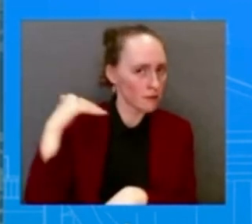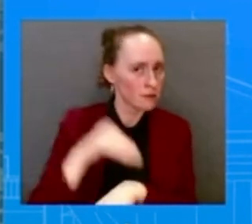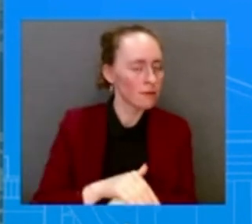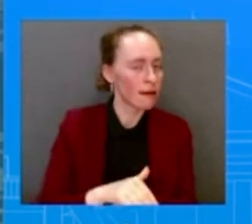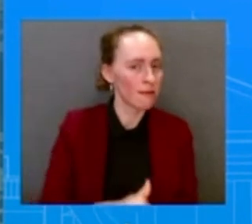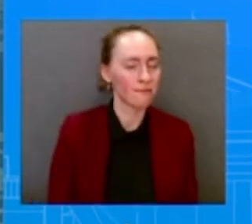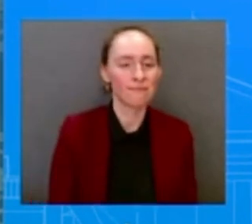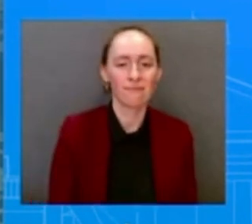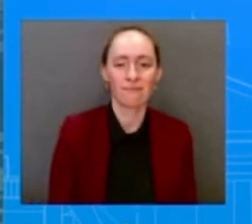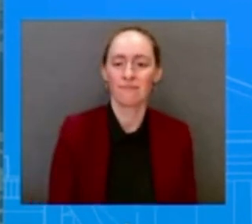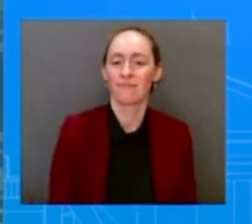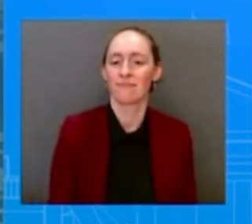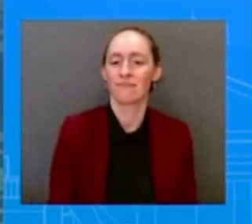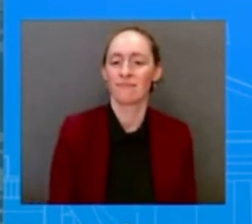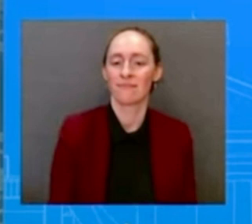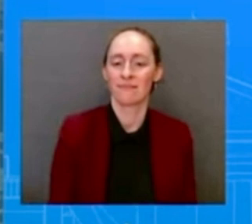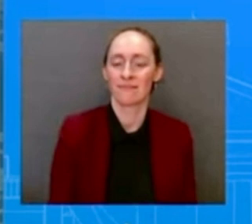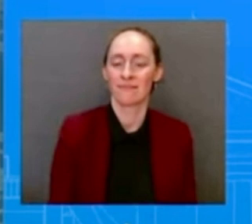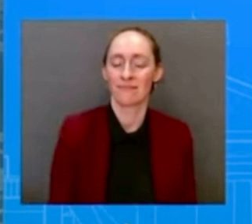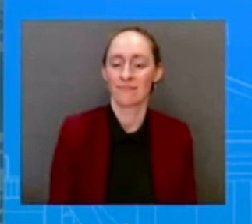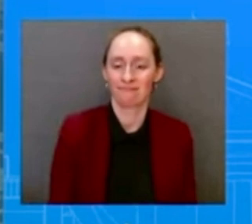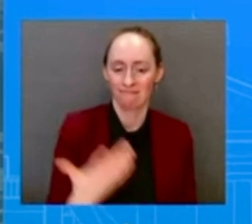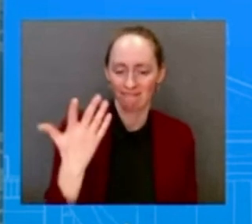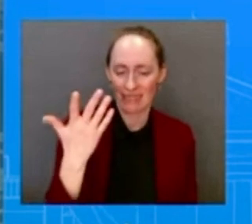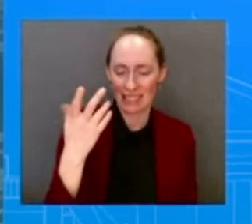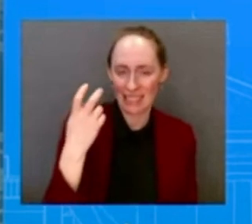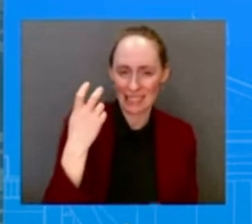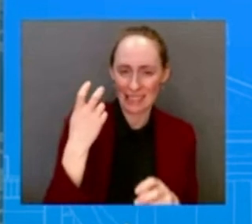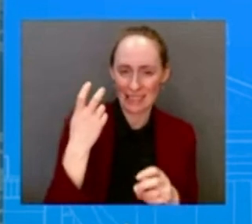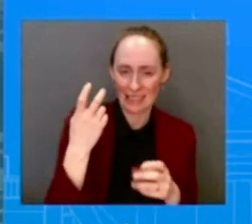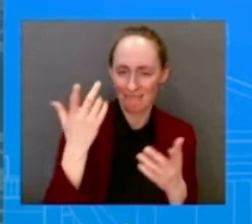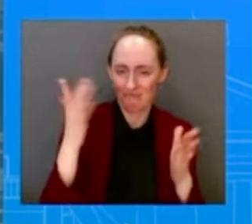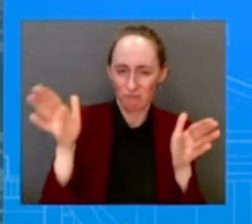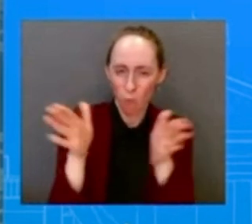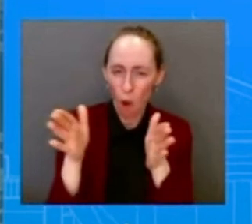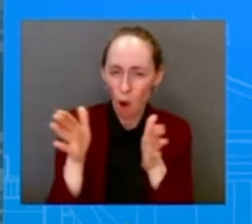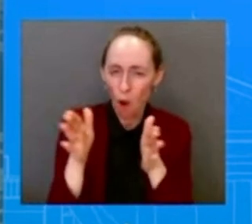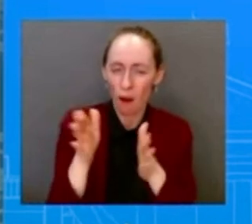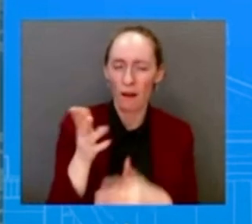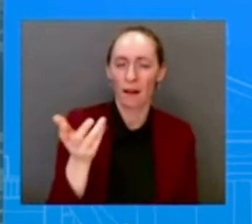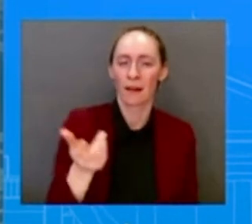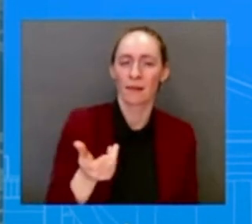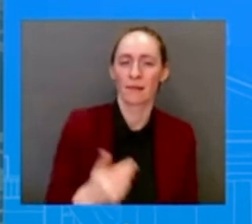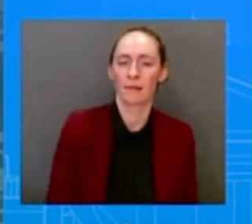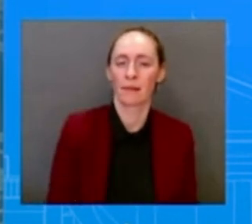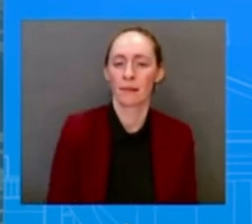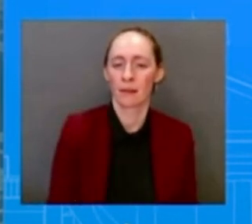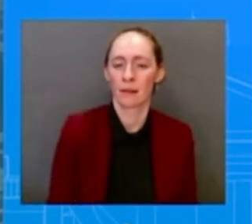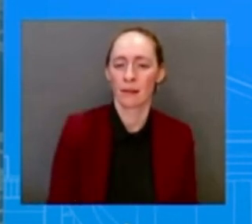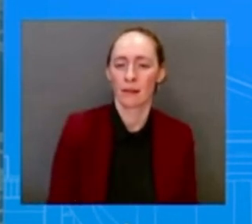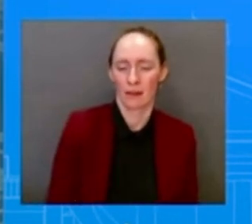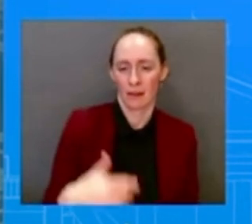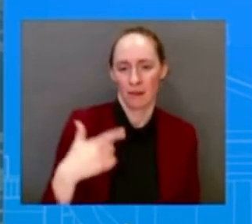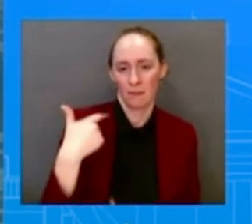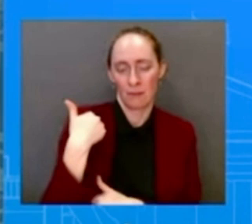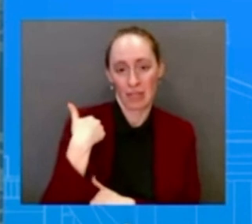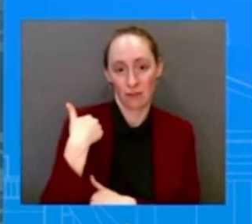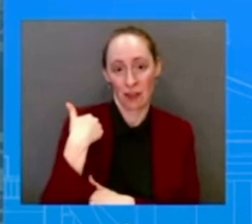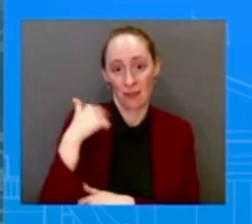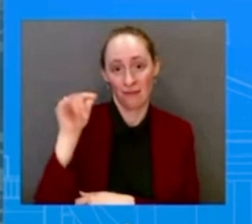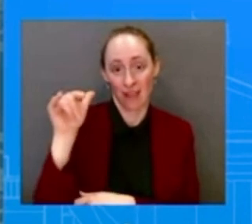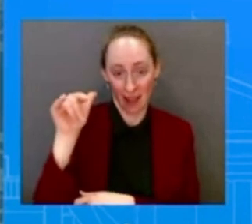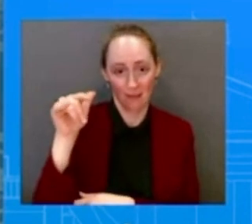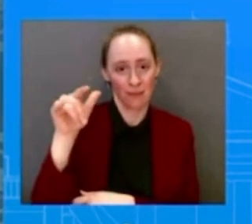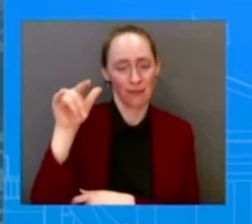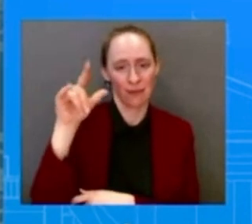difficult for them. You know, it was a small object, and these are fighter aircraft flying at pretty high speed, and the